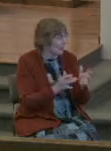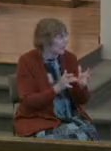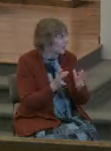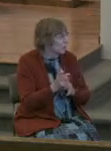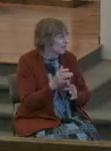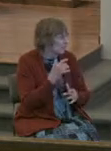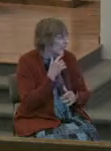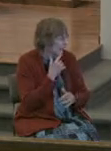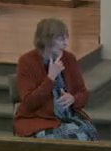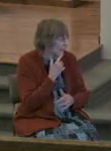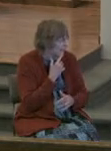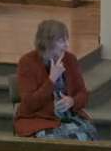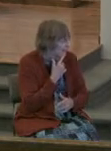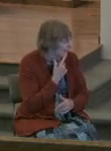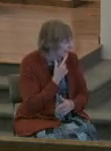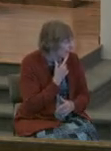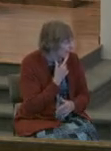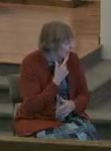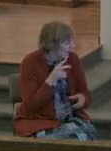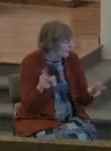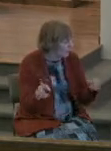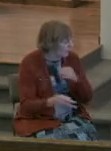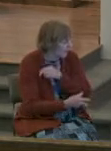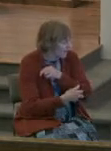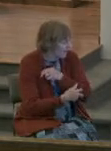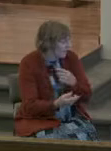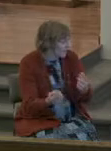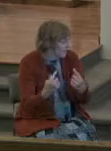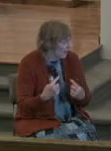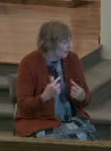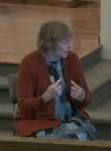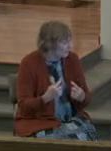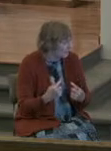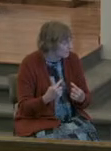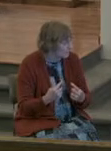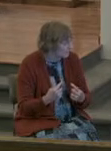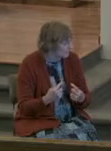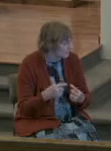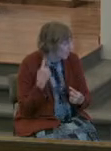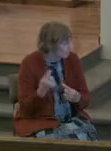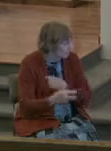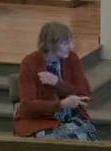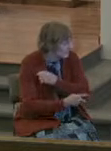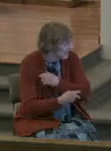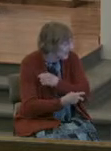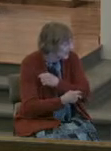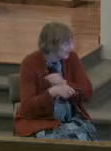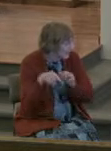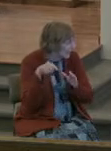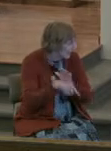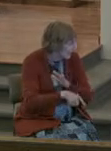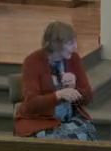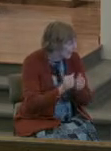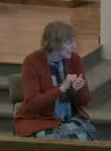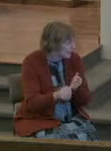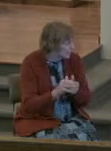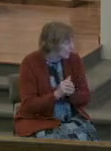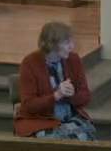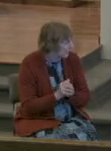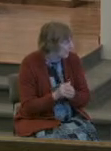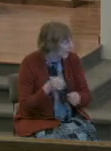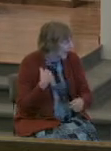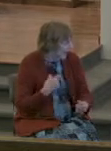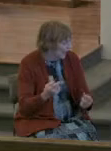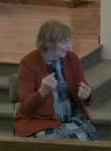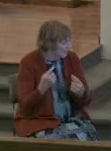said this. He said, the thief cometh not, but for to steal, to kill, and to destroy. I